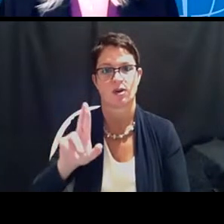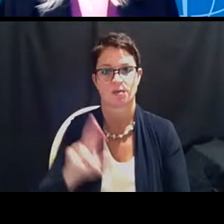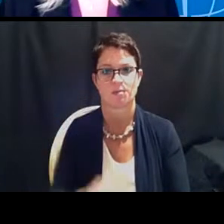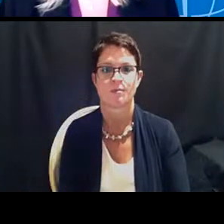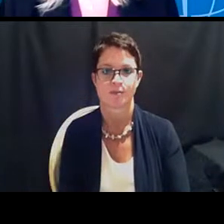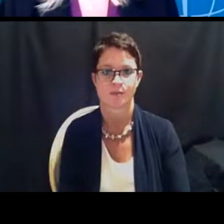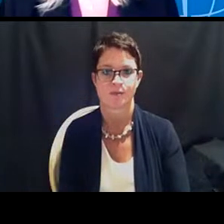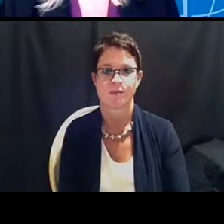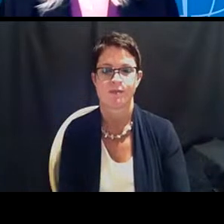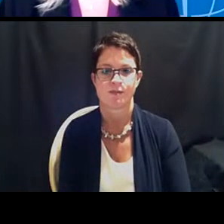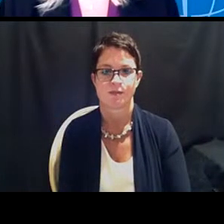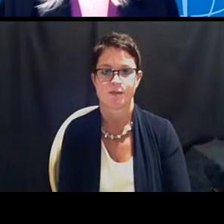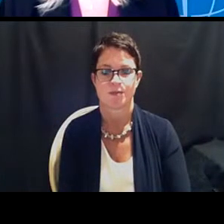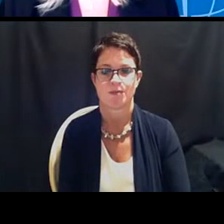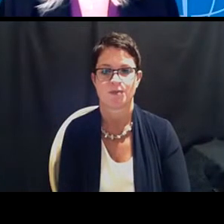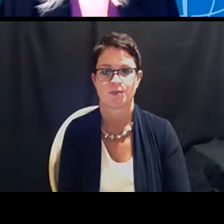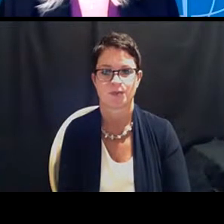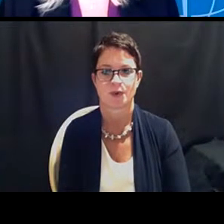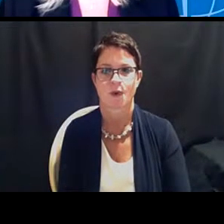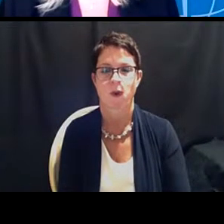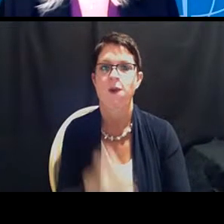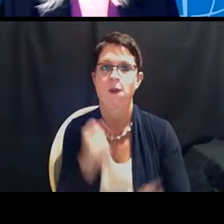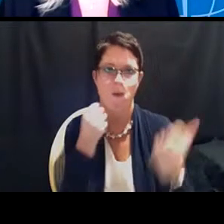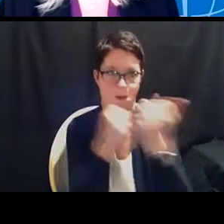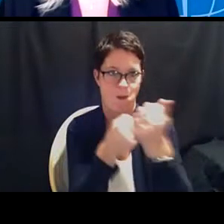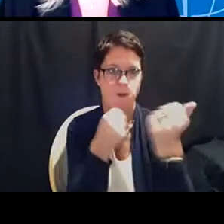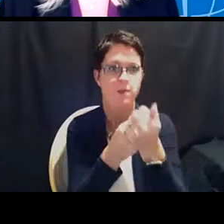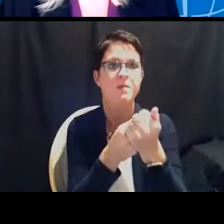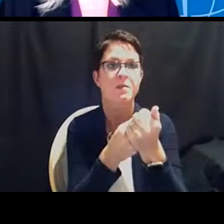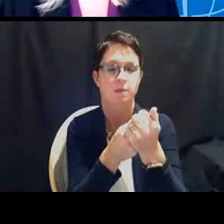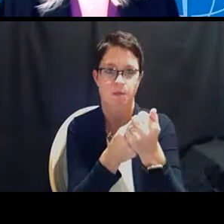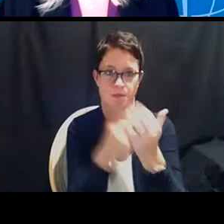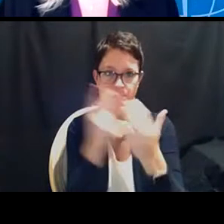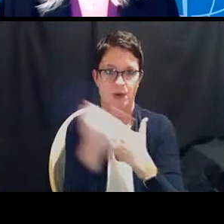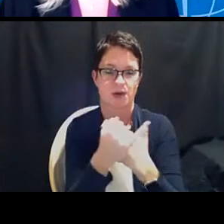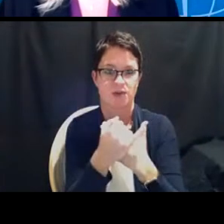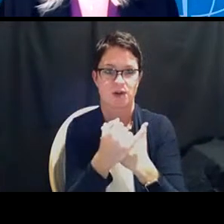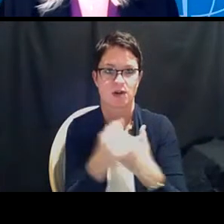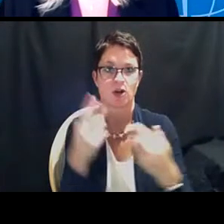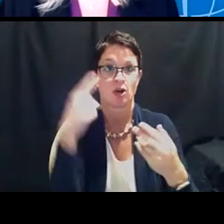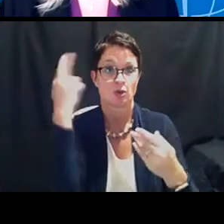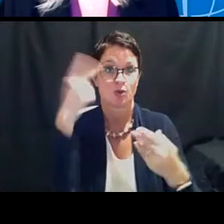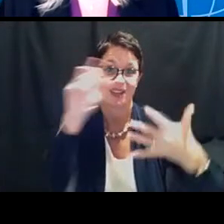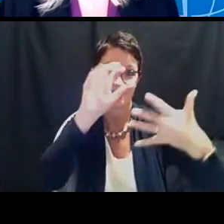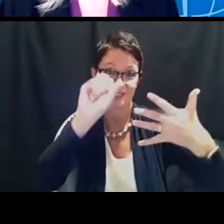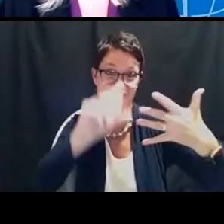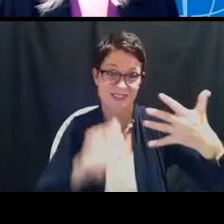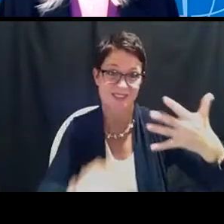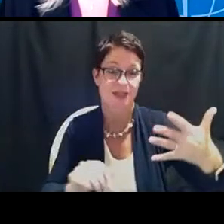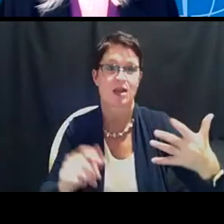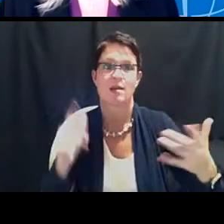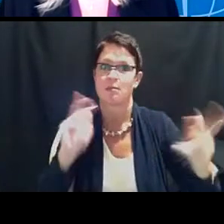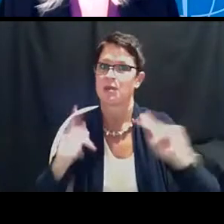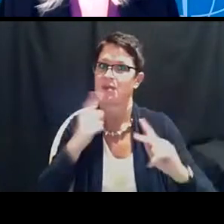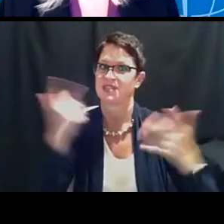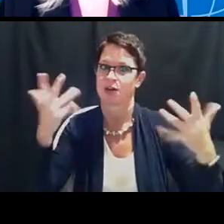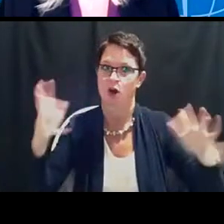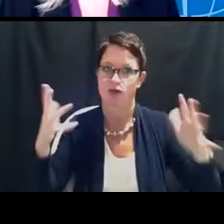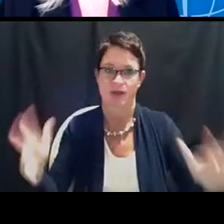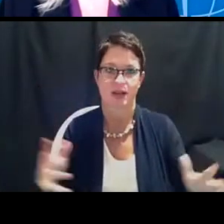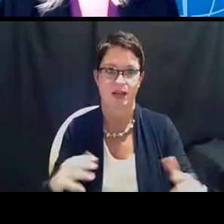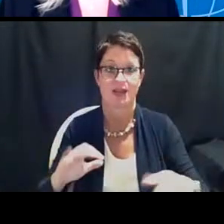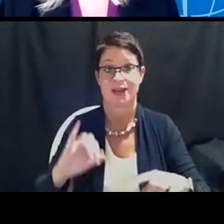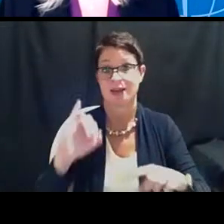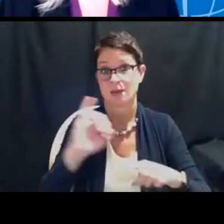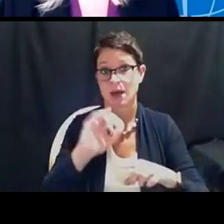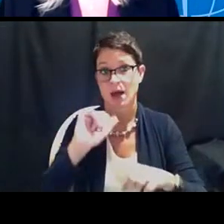SPILLER. I'm in favor of this. All my reasons have been mentioned tonight. It'll open up